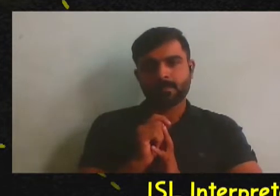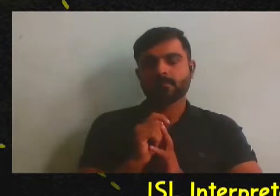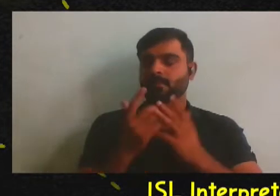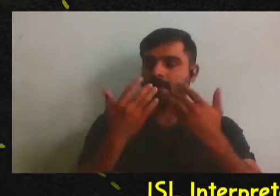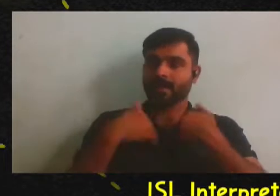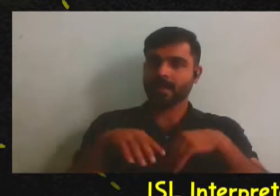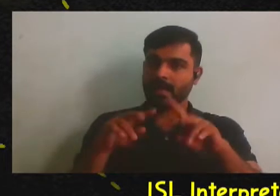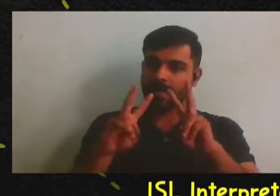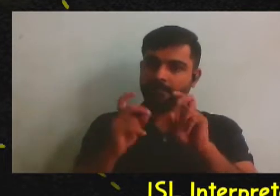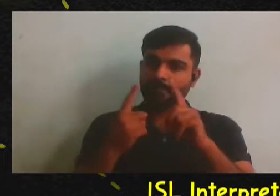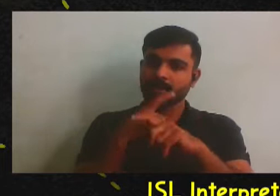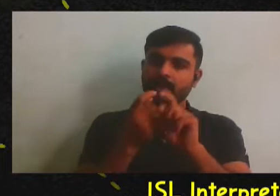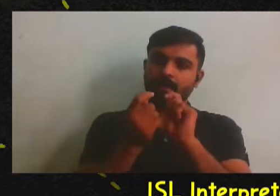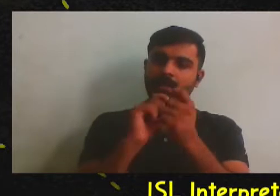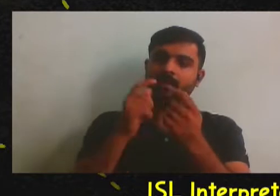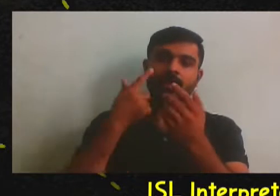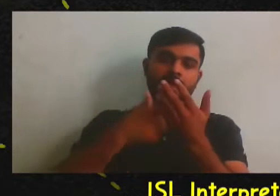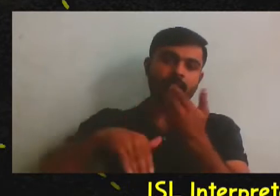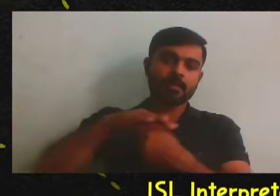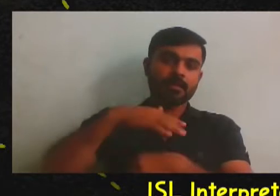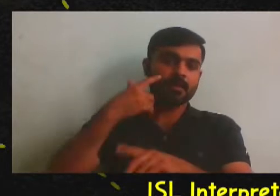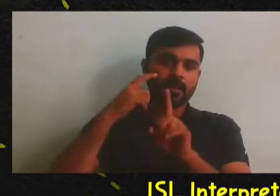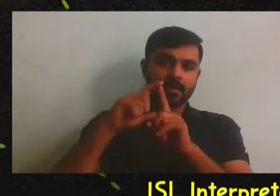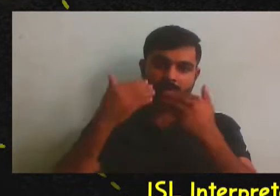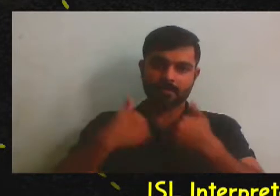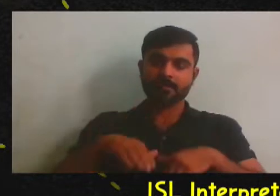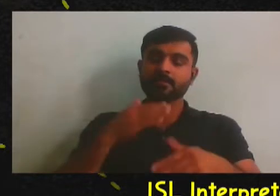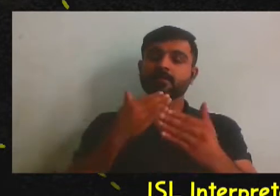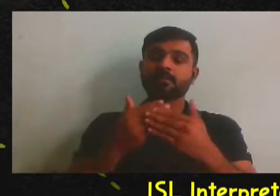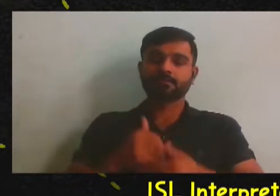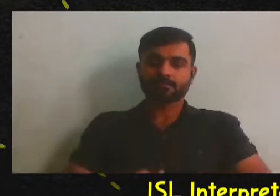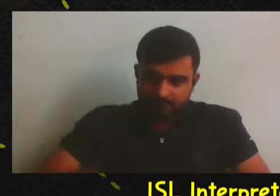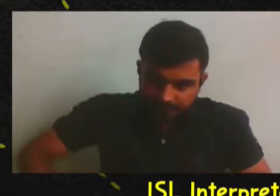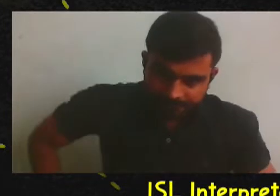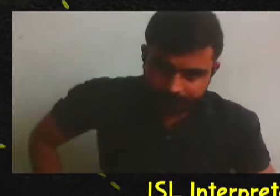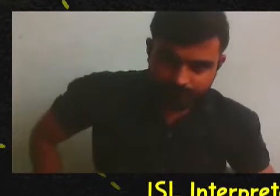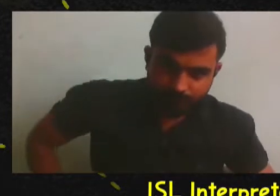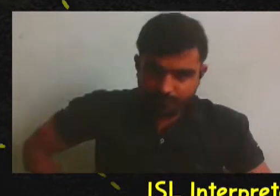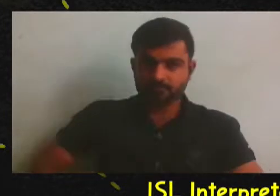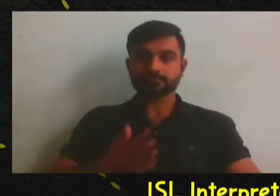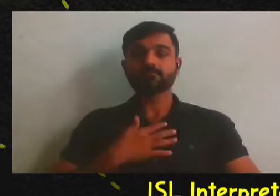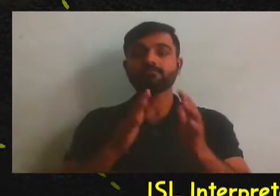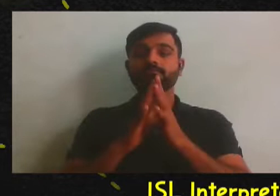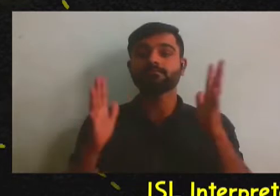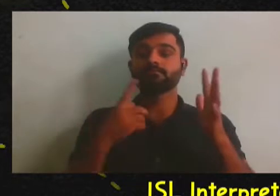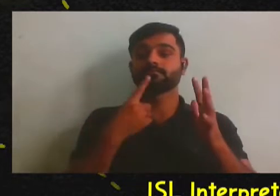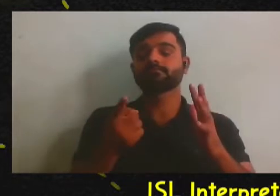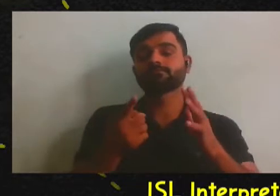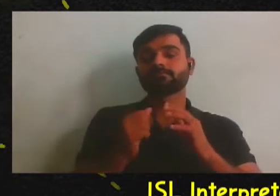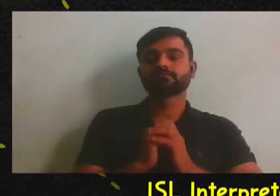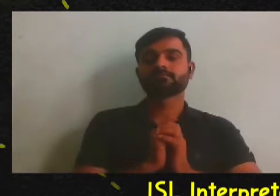perplexment with relation to identity. Thanks, Mathangi. And yeah, well, ours is, I would say, a